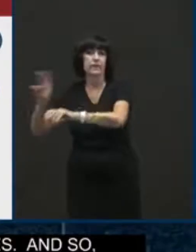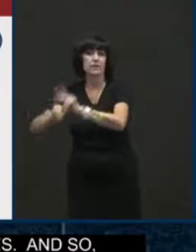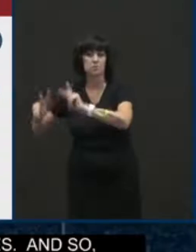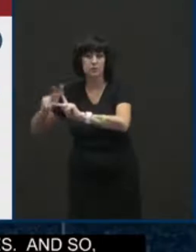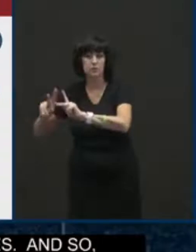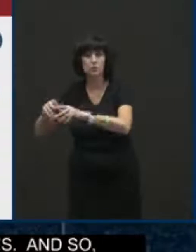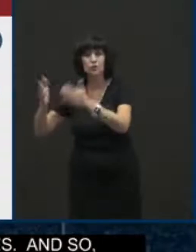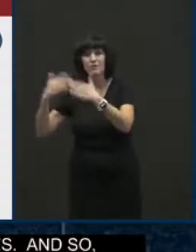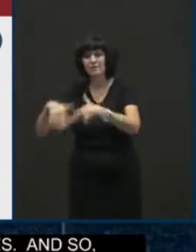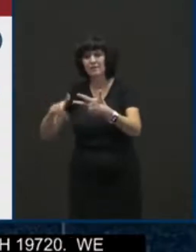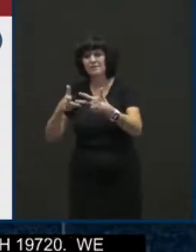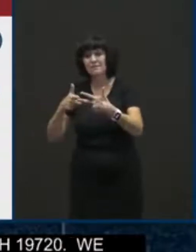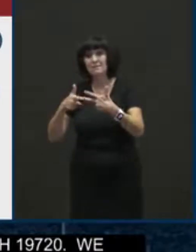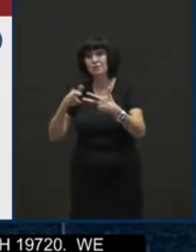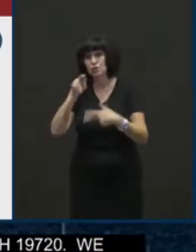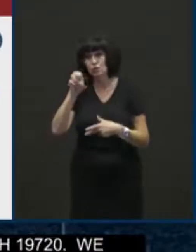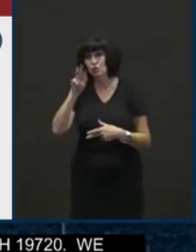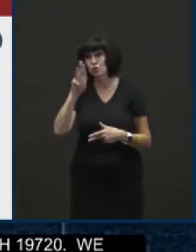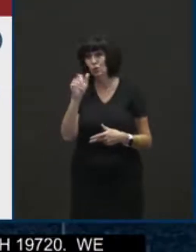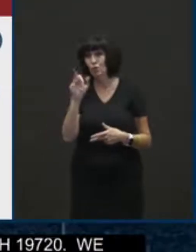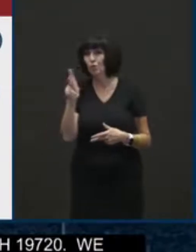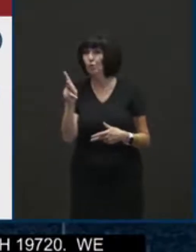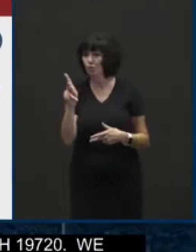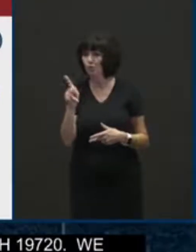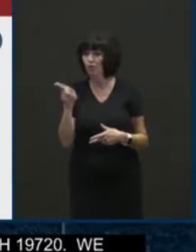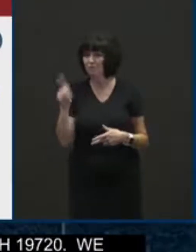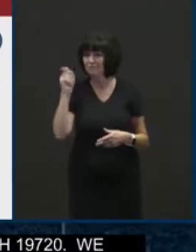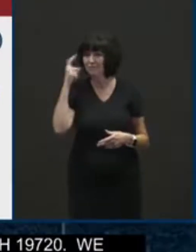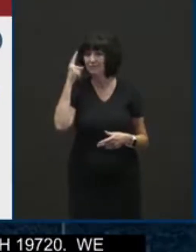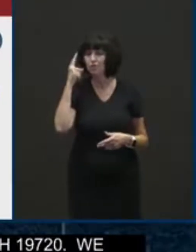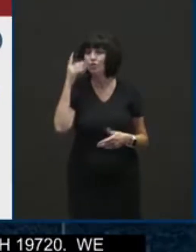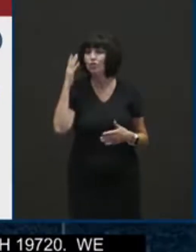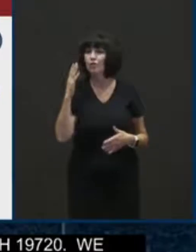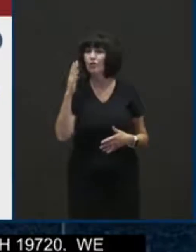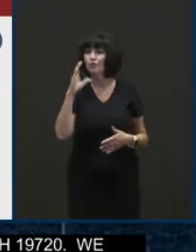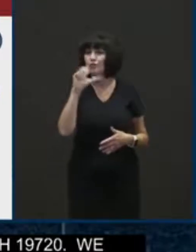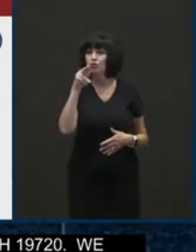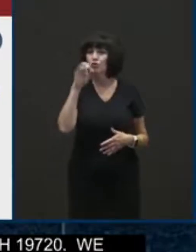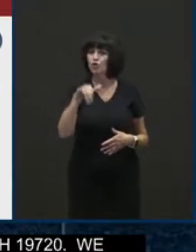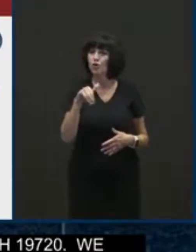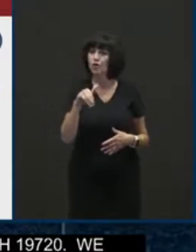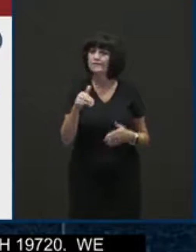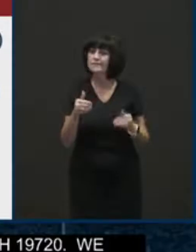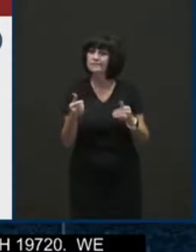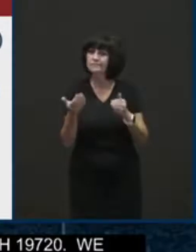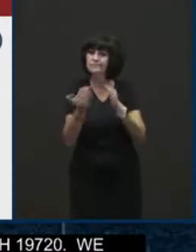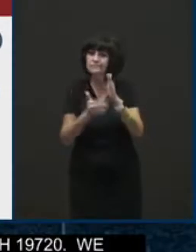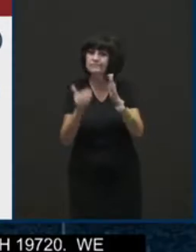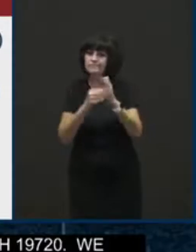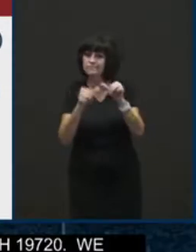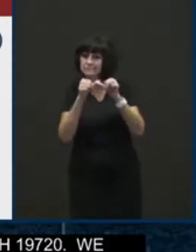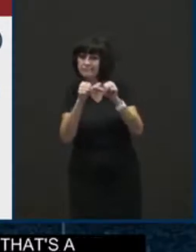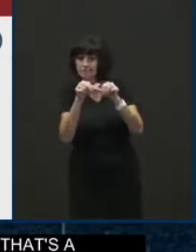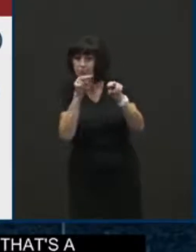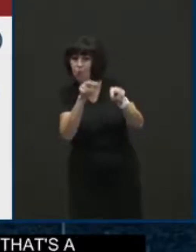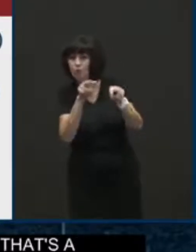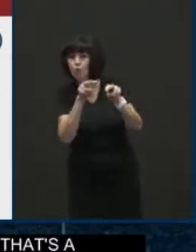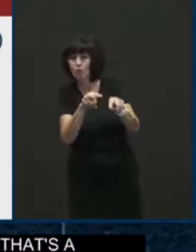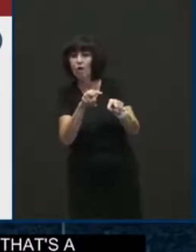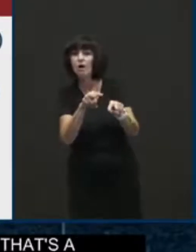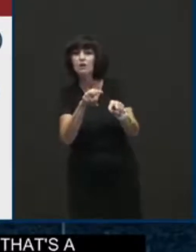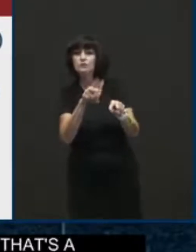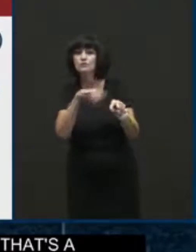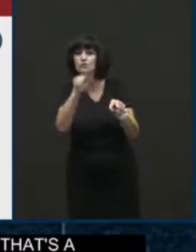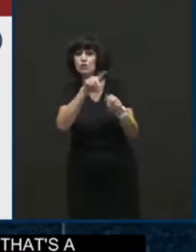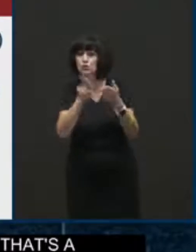Newark is the area, as Governor Carney was mentioning, that we really have continuously been keeping a very close eye on with partners